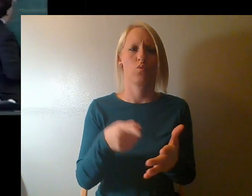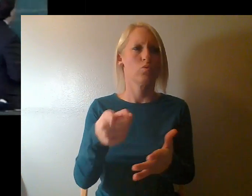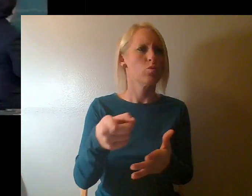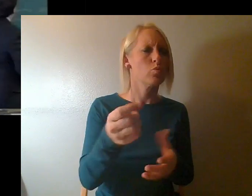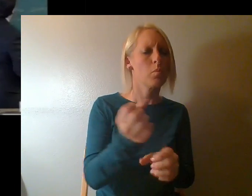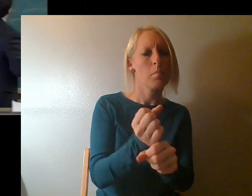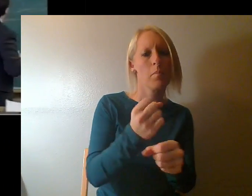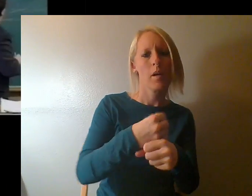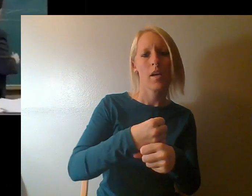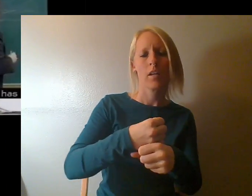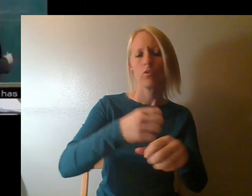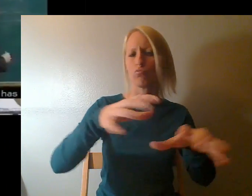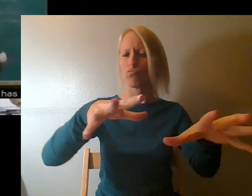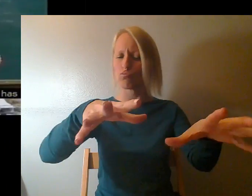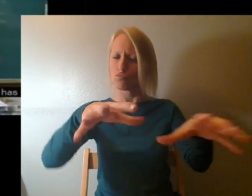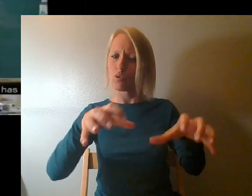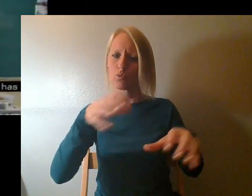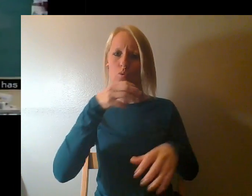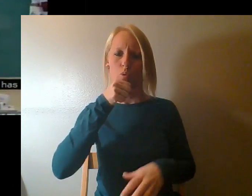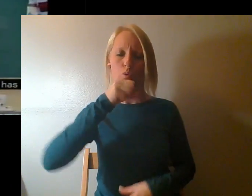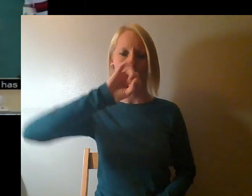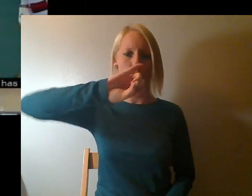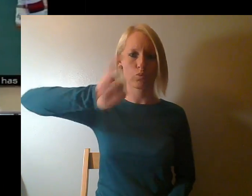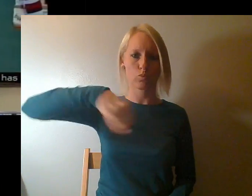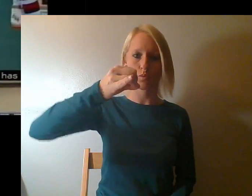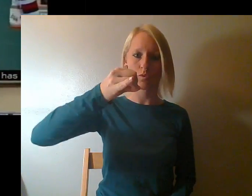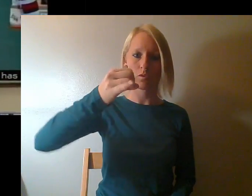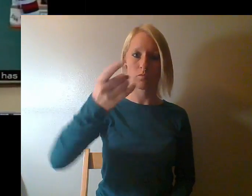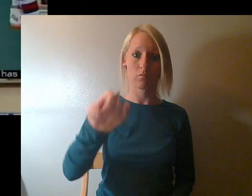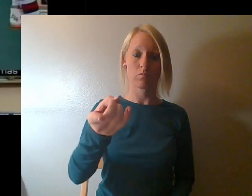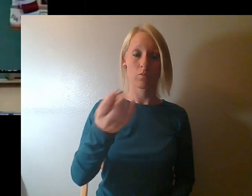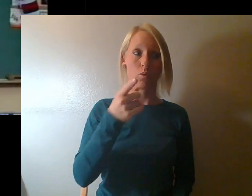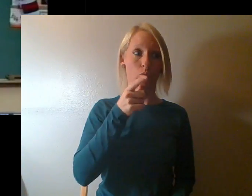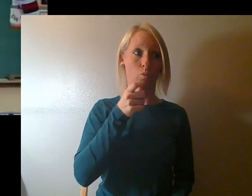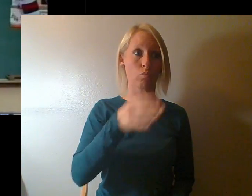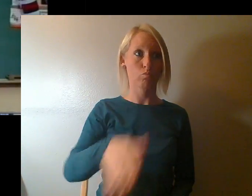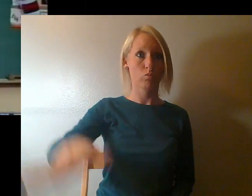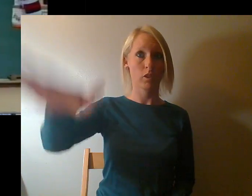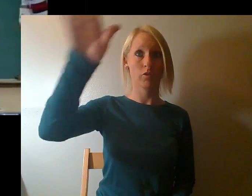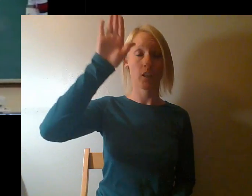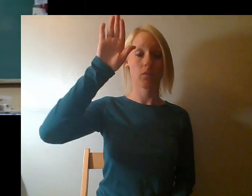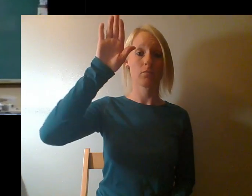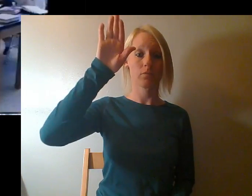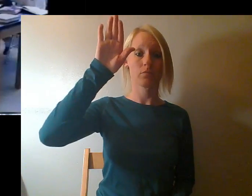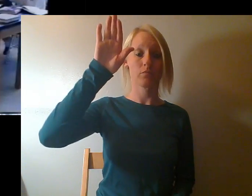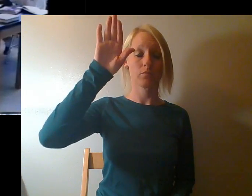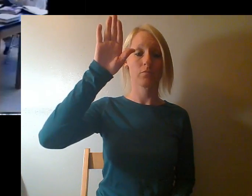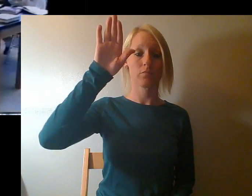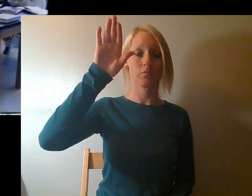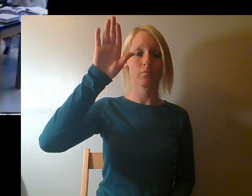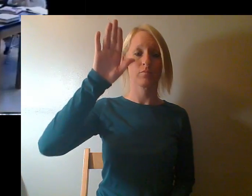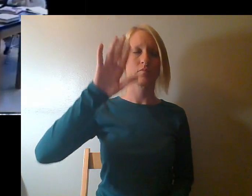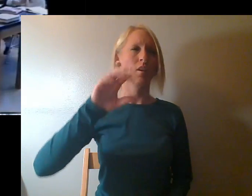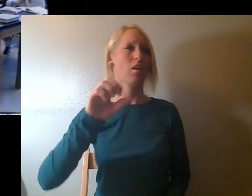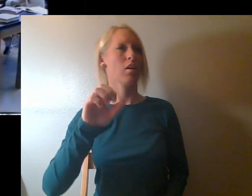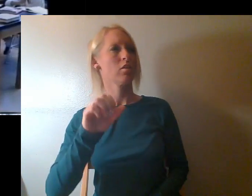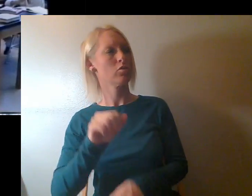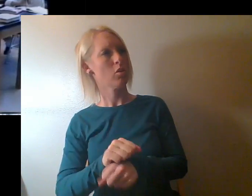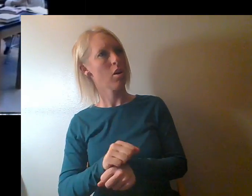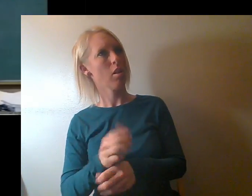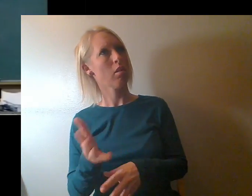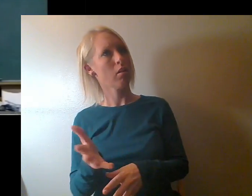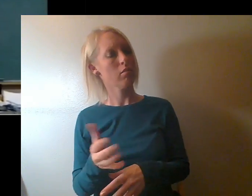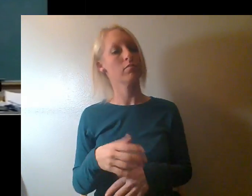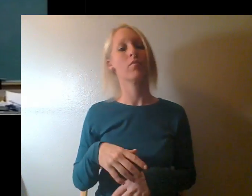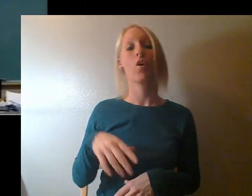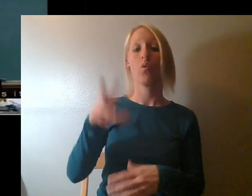Crystalline. You've never, who here has made frozen orange juice? Raise your hand. Solid. Frozen orange juice. Raise your hand. Okay. When you read the label